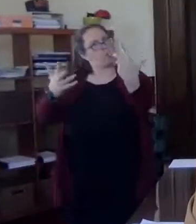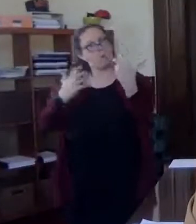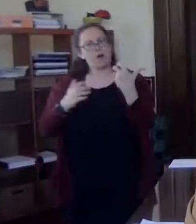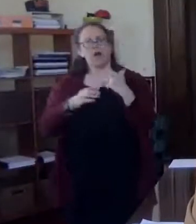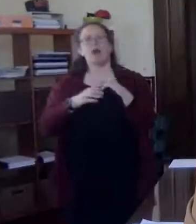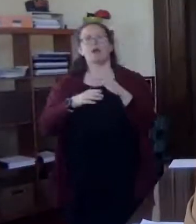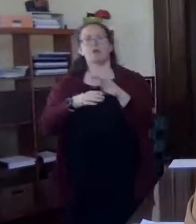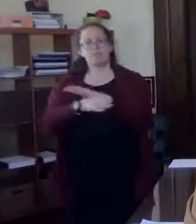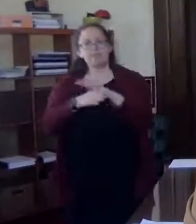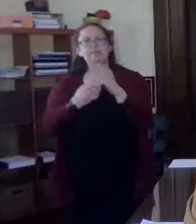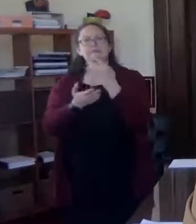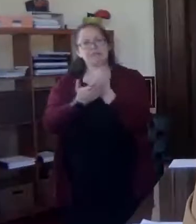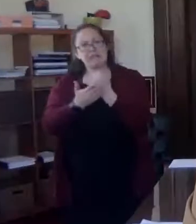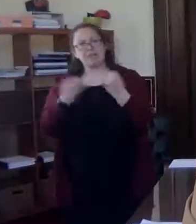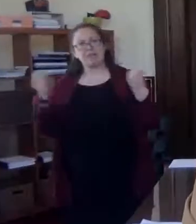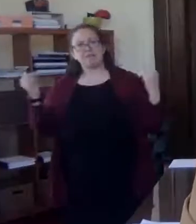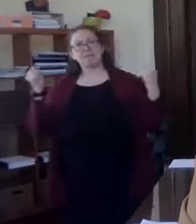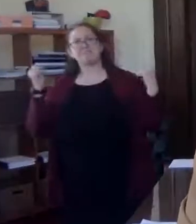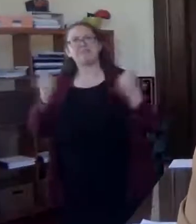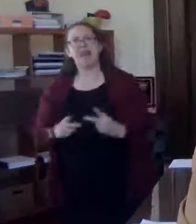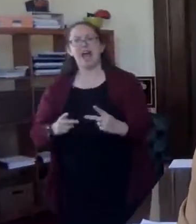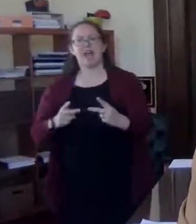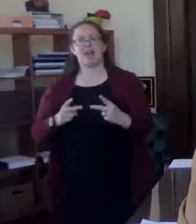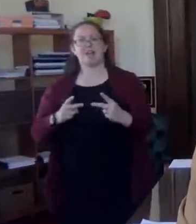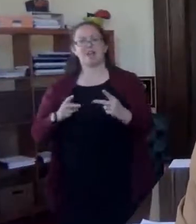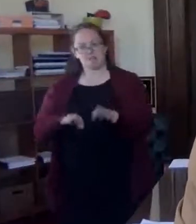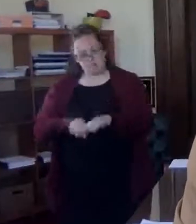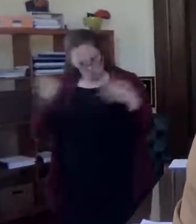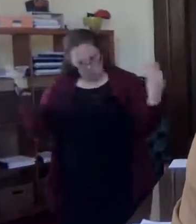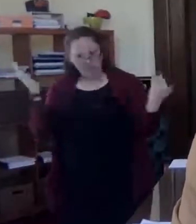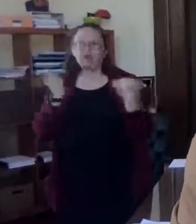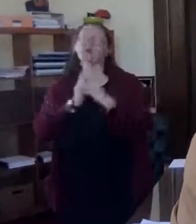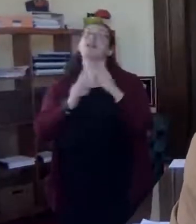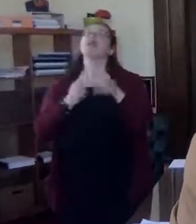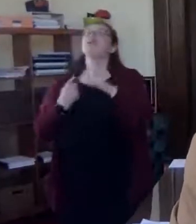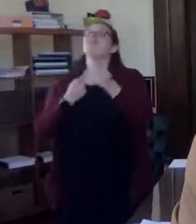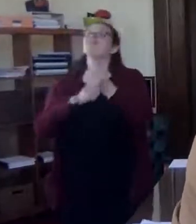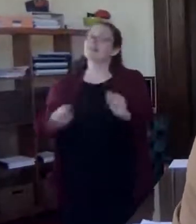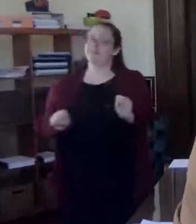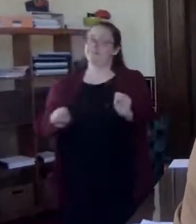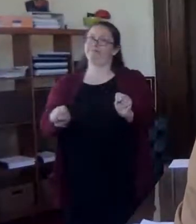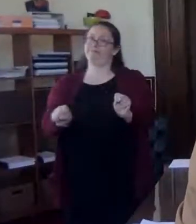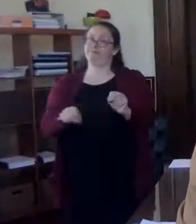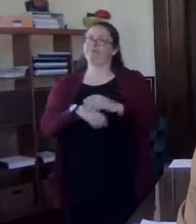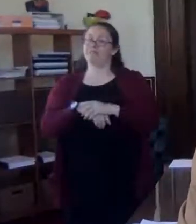and reopen just as soon as it's safe to do so.